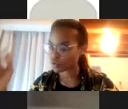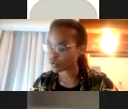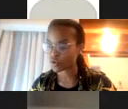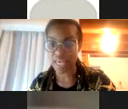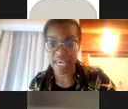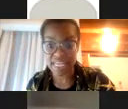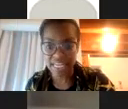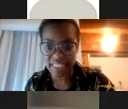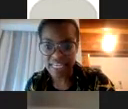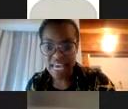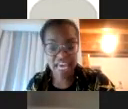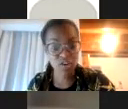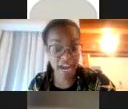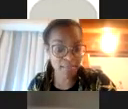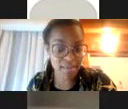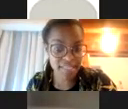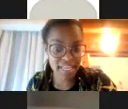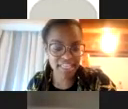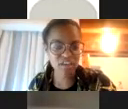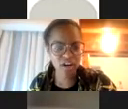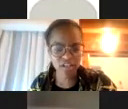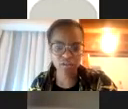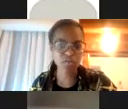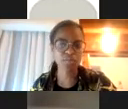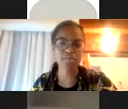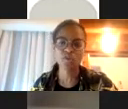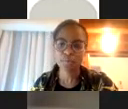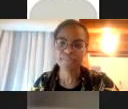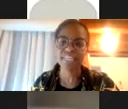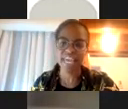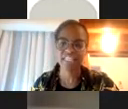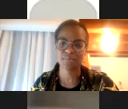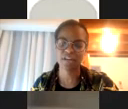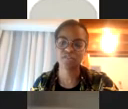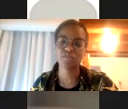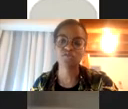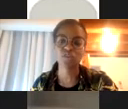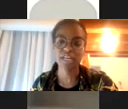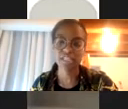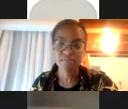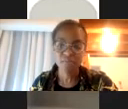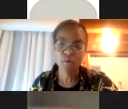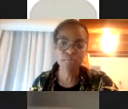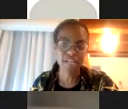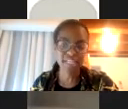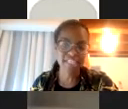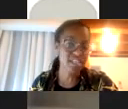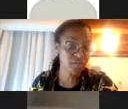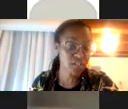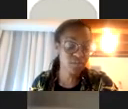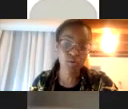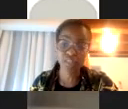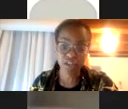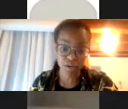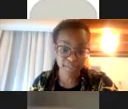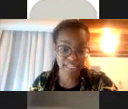quote unquote cocaine kids and crack babies. And these articles normatively cast parents who use drugs while pregnant as